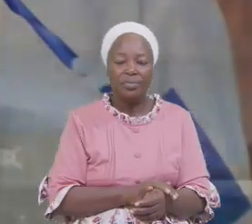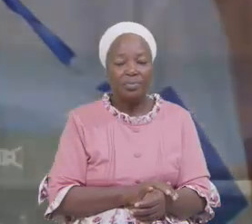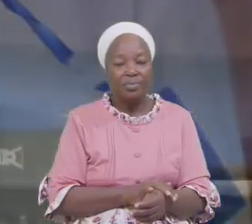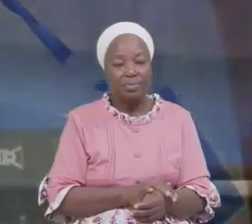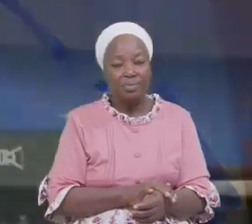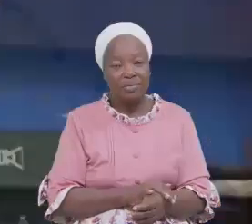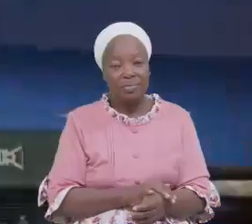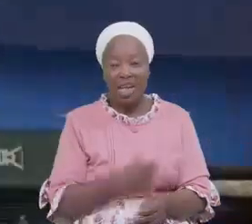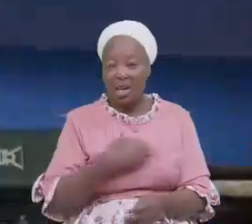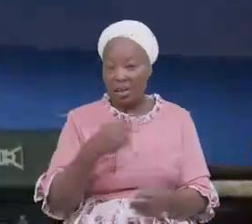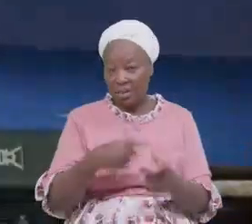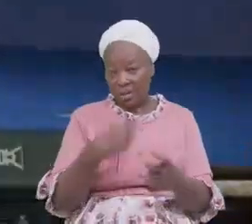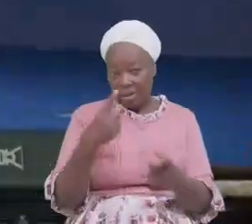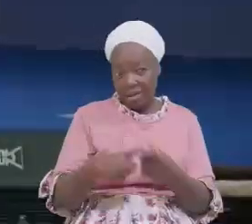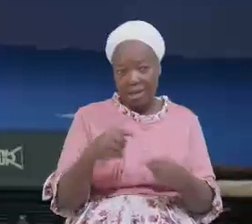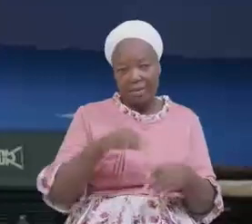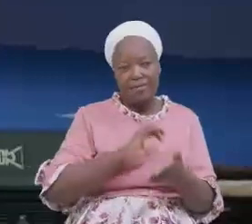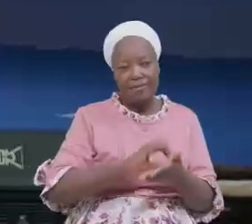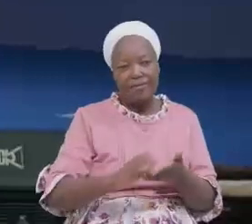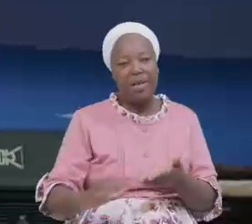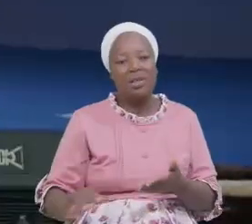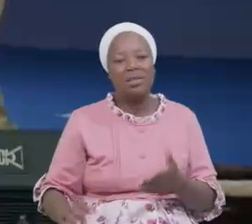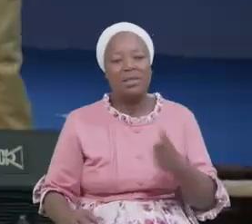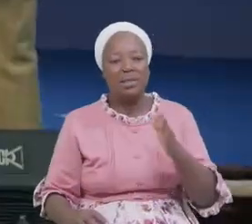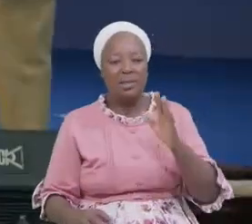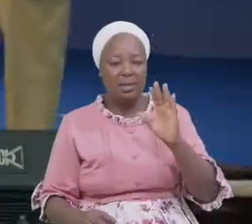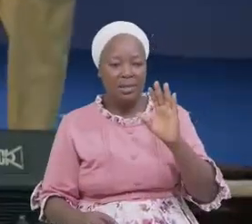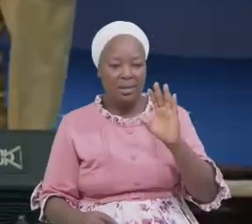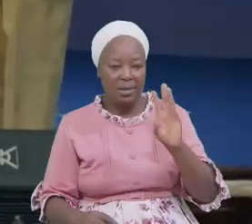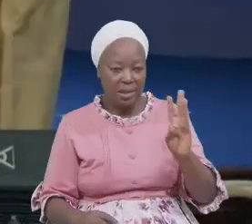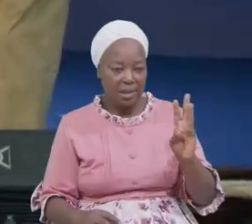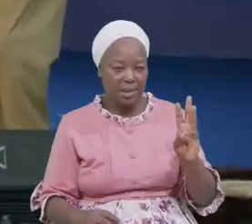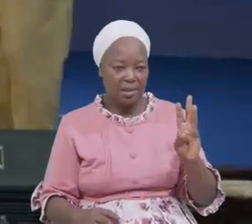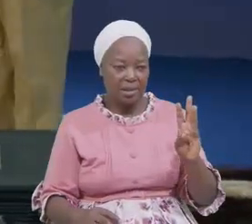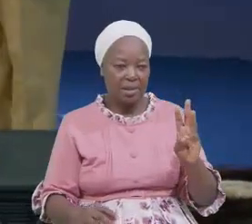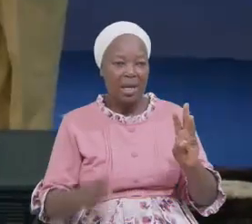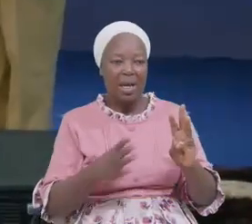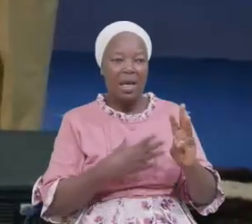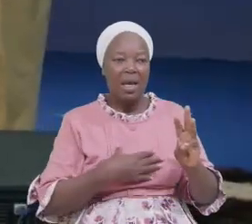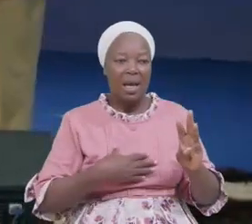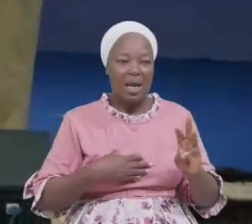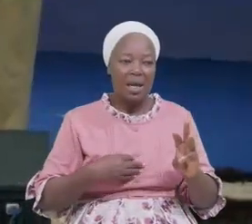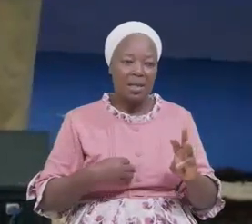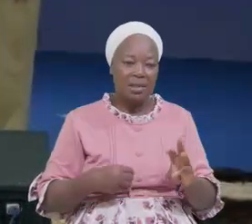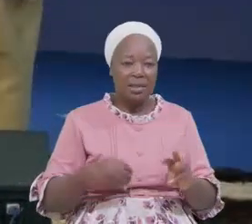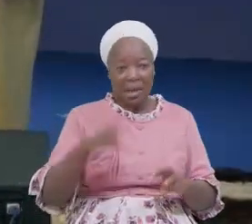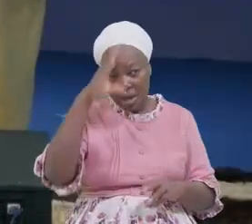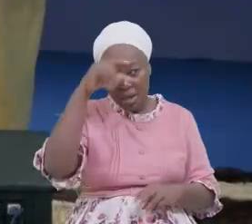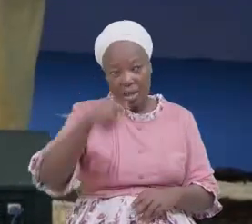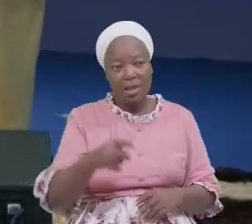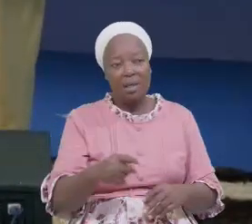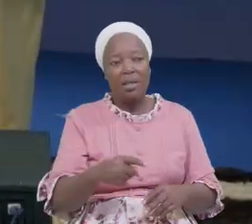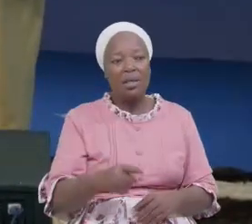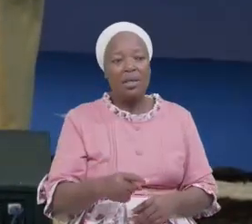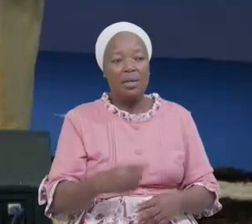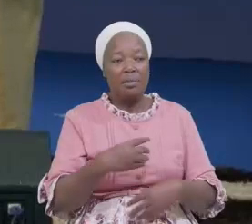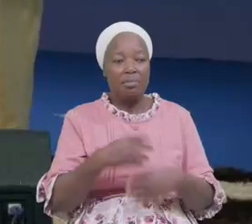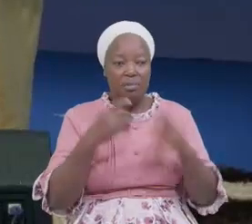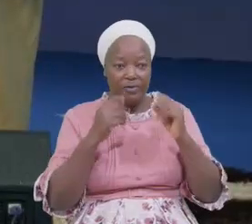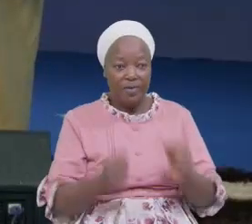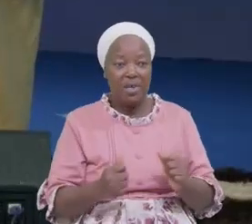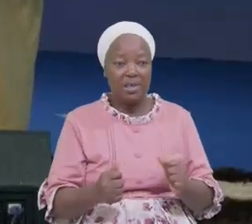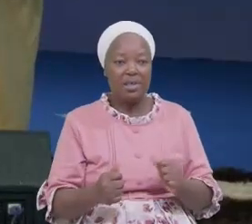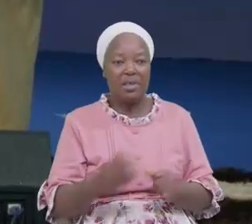And then in verse 6, it says, and he made haste and came down